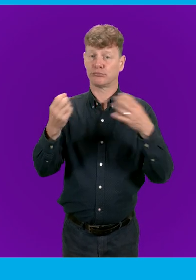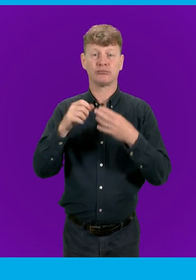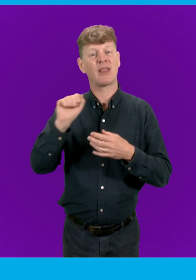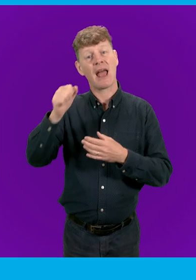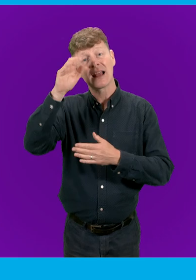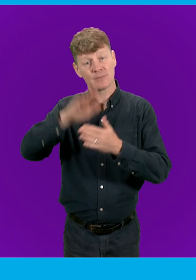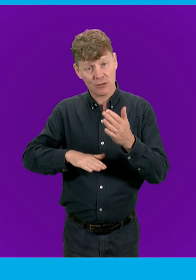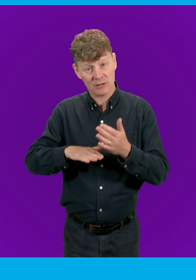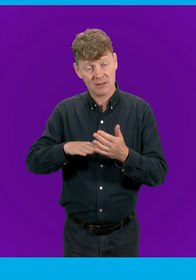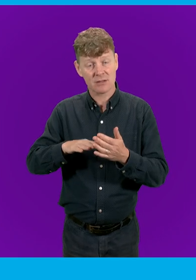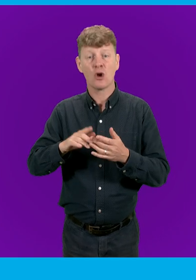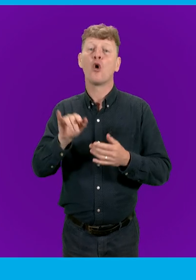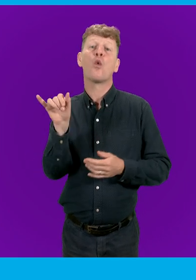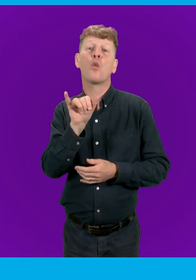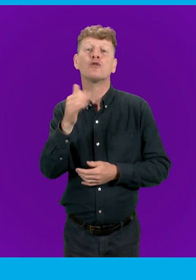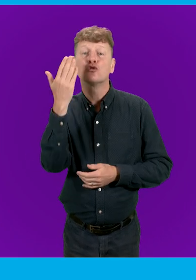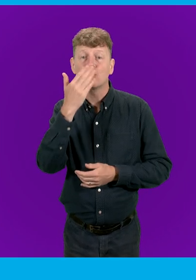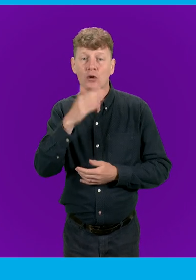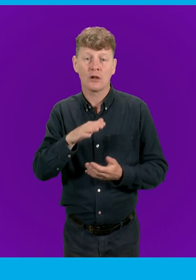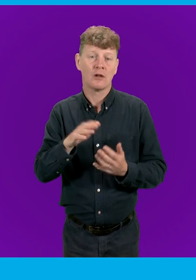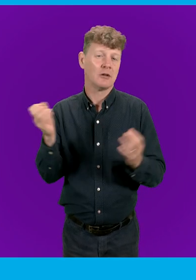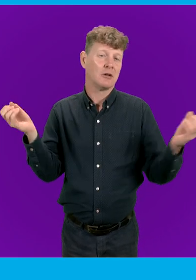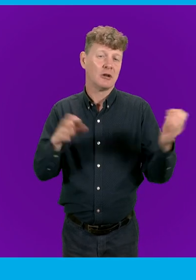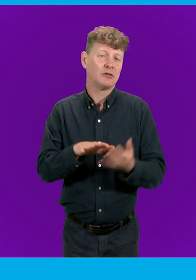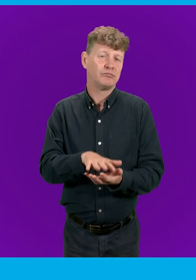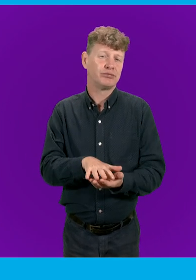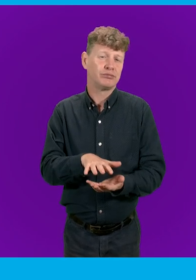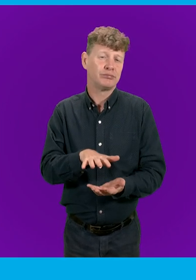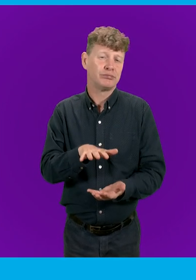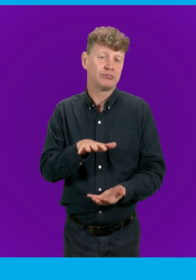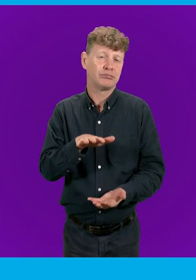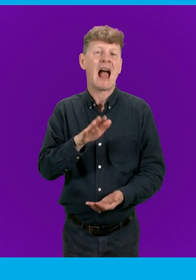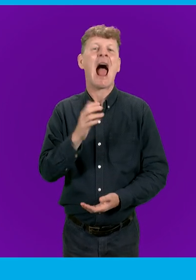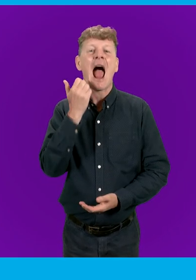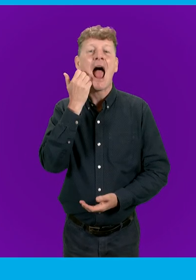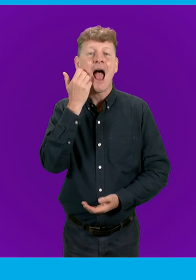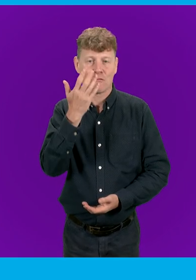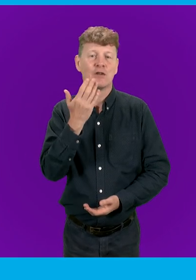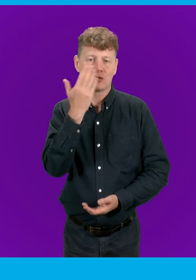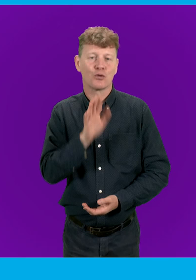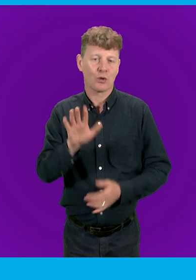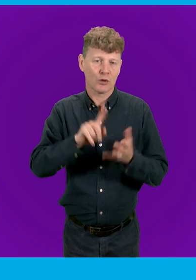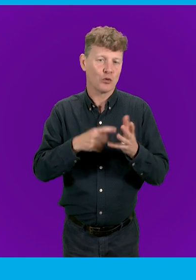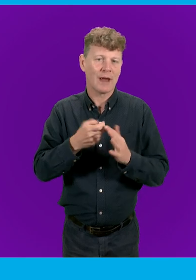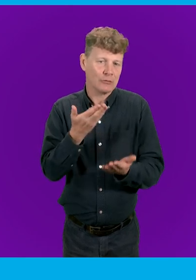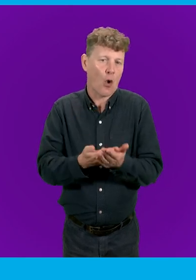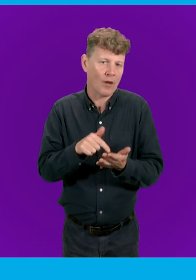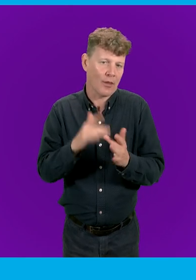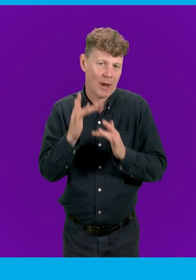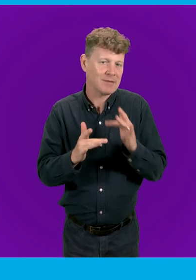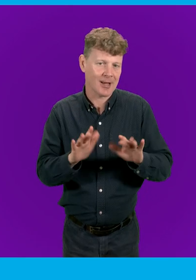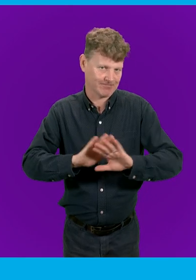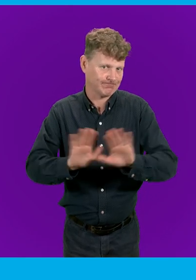what school. Pretty much every school in the UK is now listed on that site, and it makes it